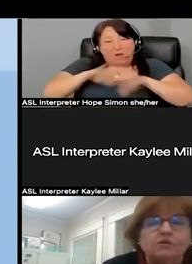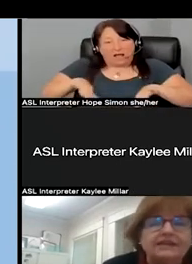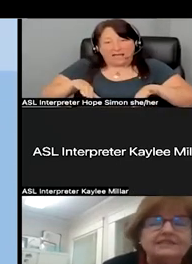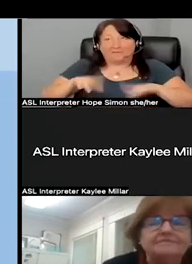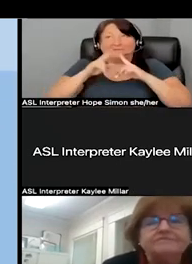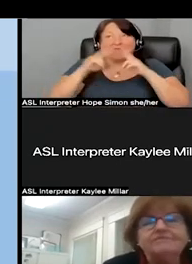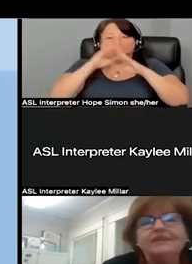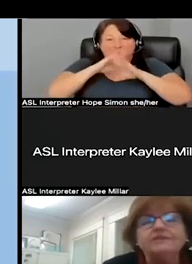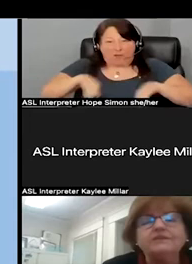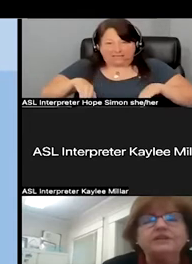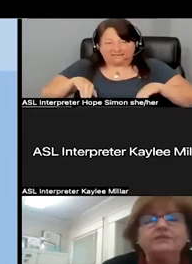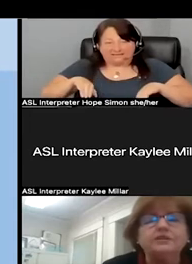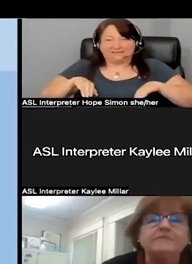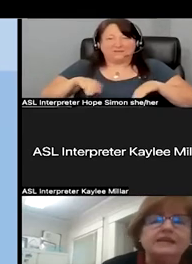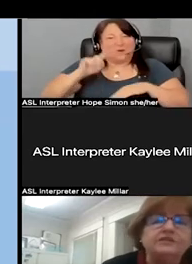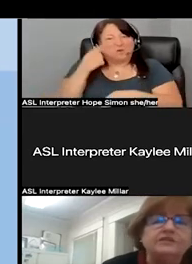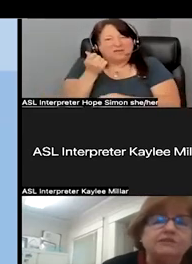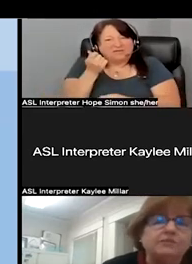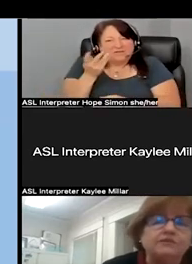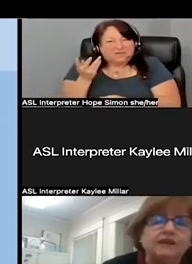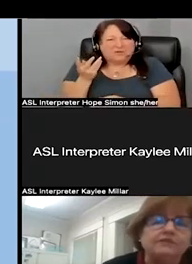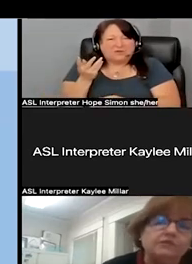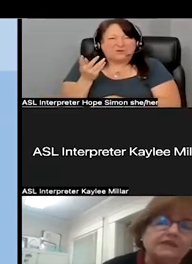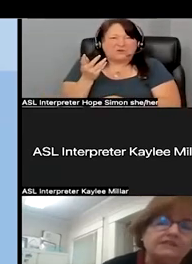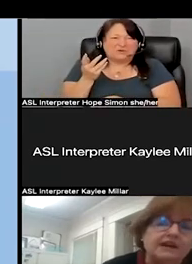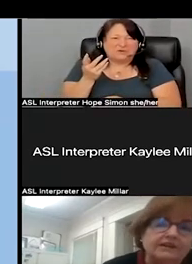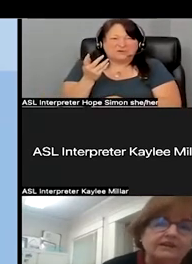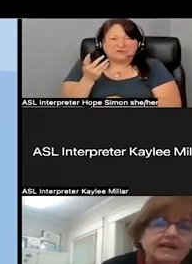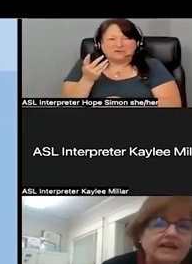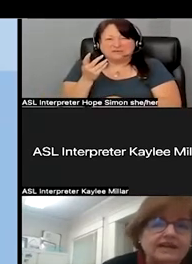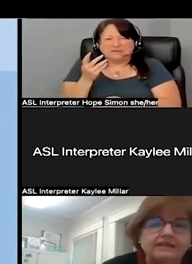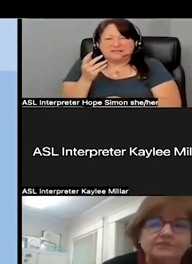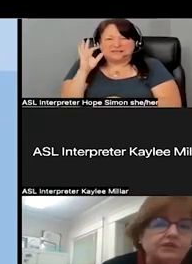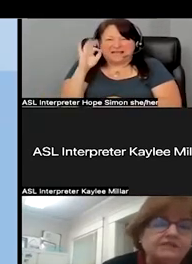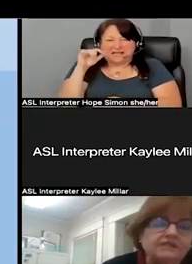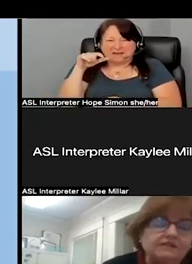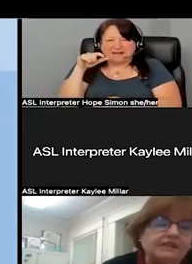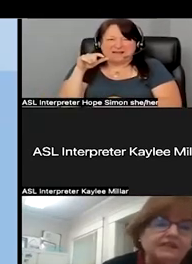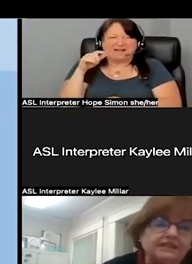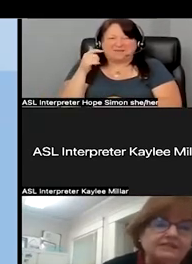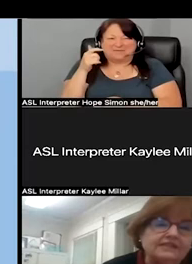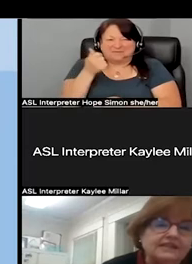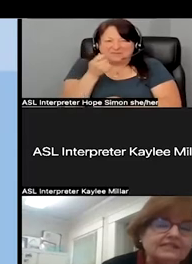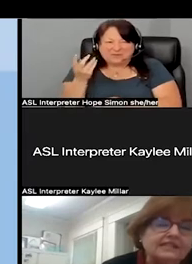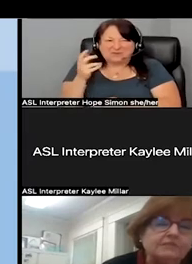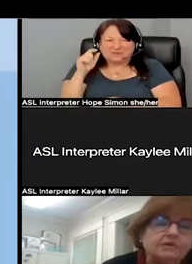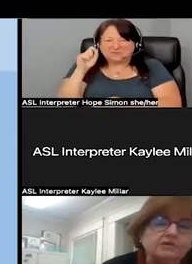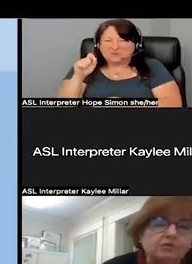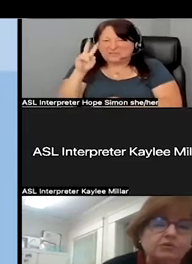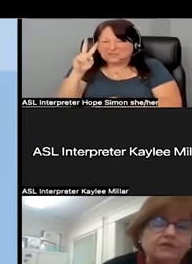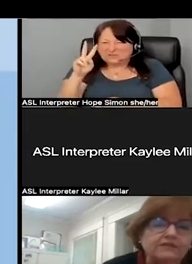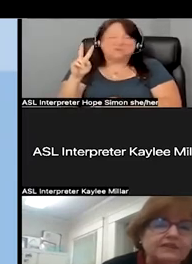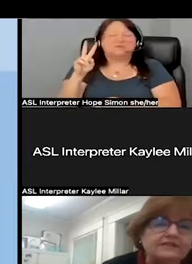very quiet, with only a few magnitude 3.5 earthquakes or higher, and with no significant events. Some of the